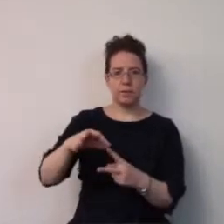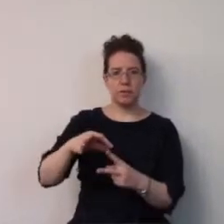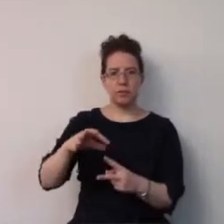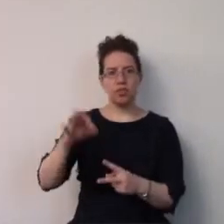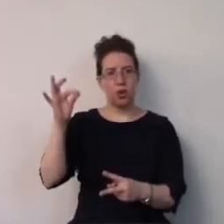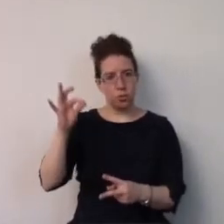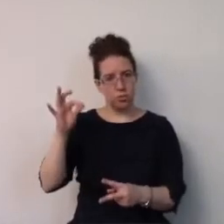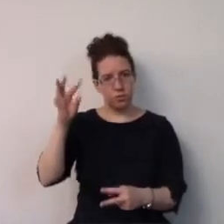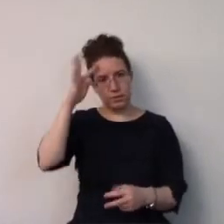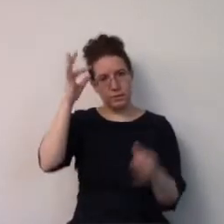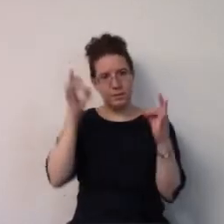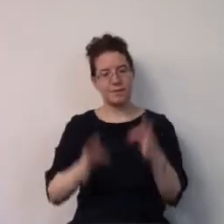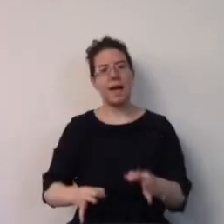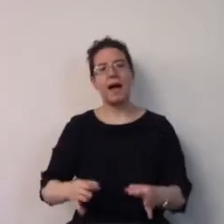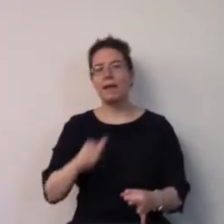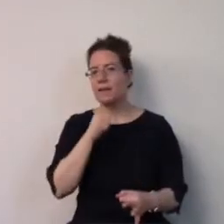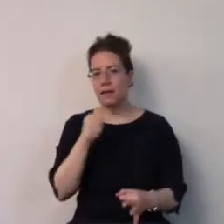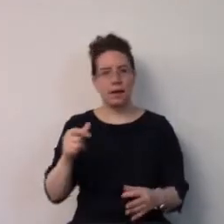his existence.